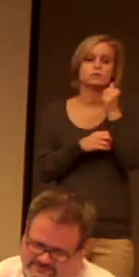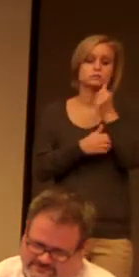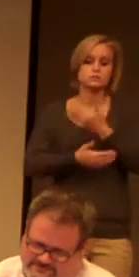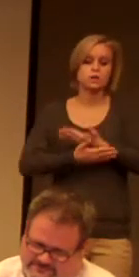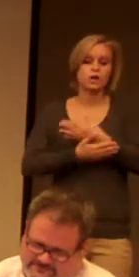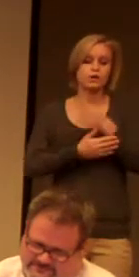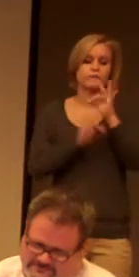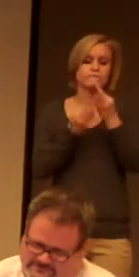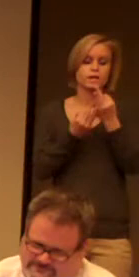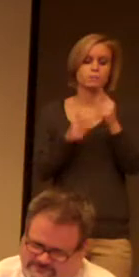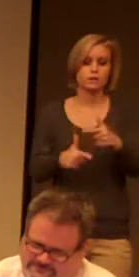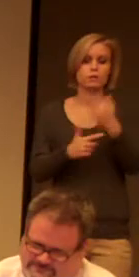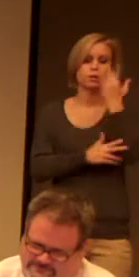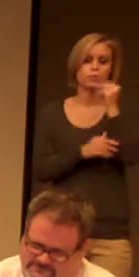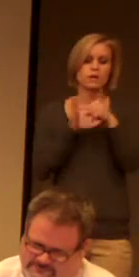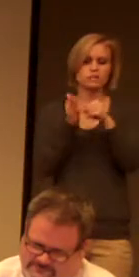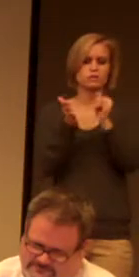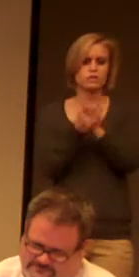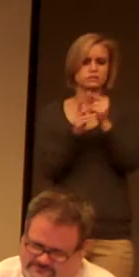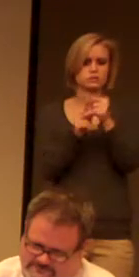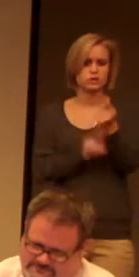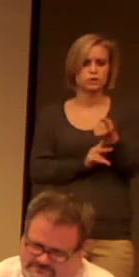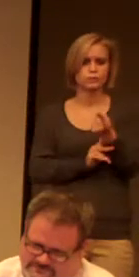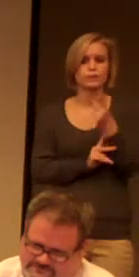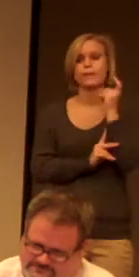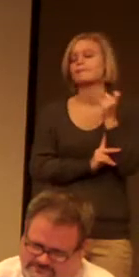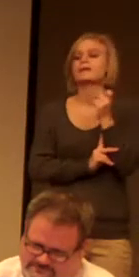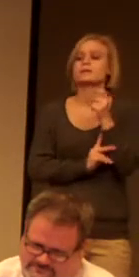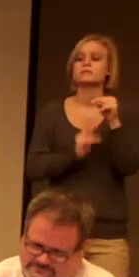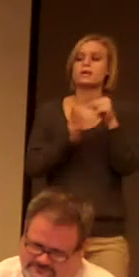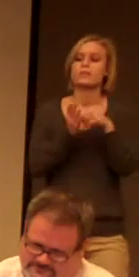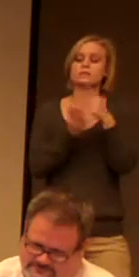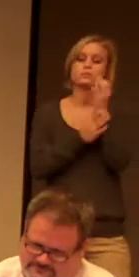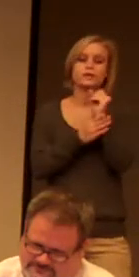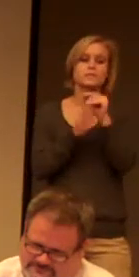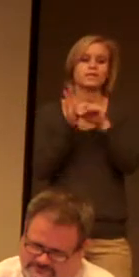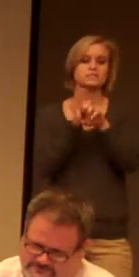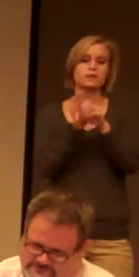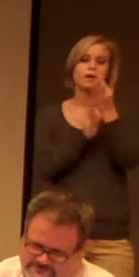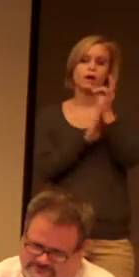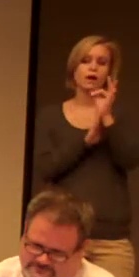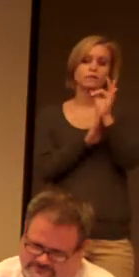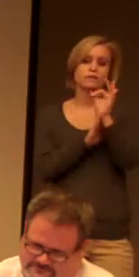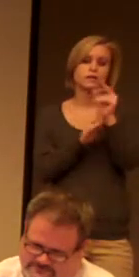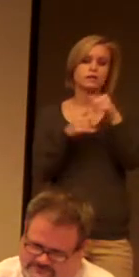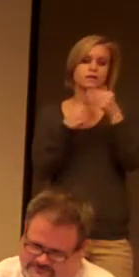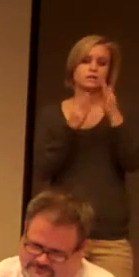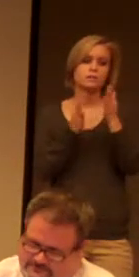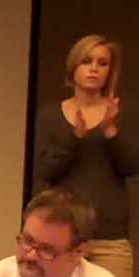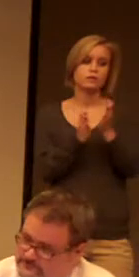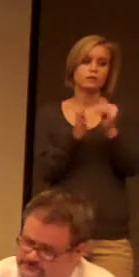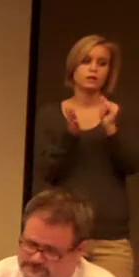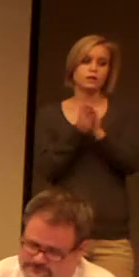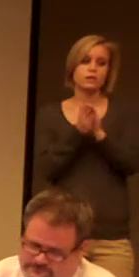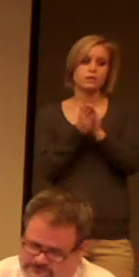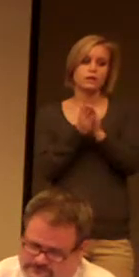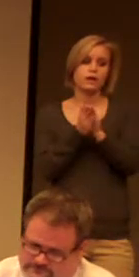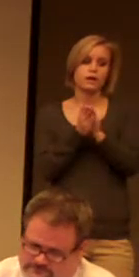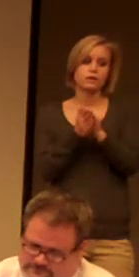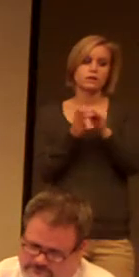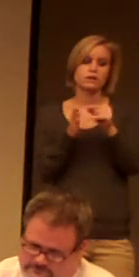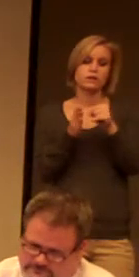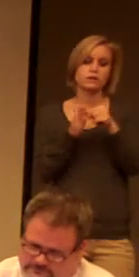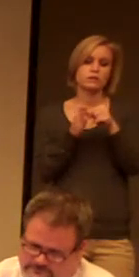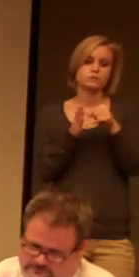live. Now, why did I show that to you? Because this is an example of a neighborhood that grows. Most of